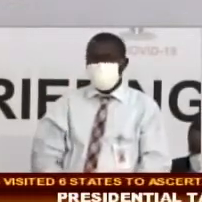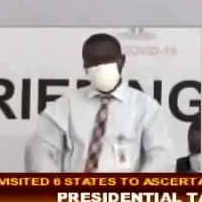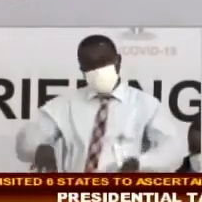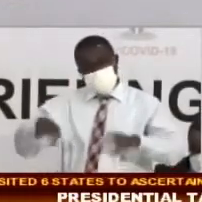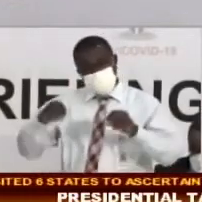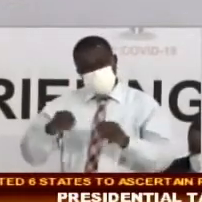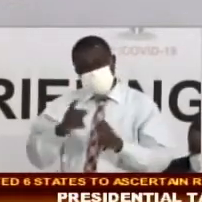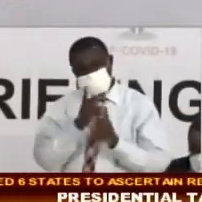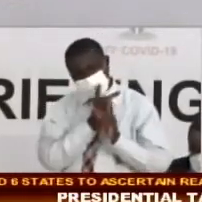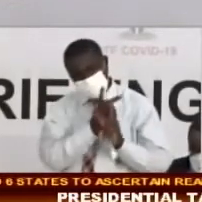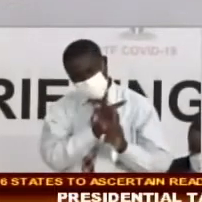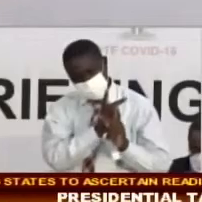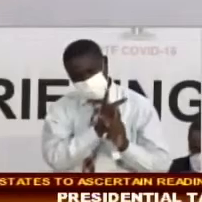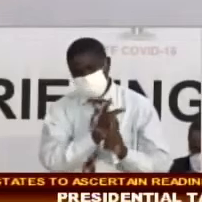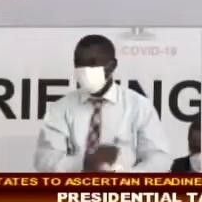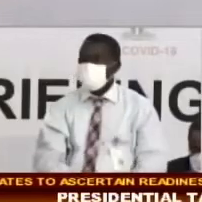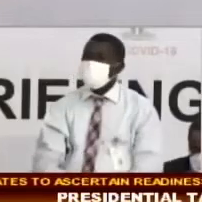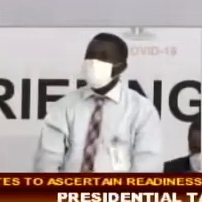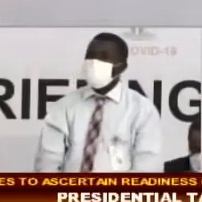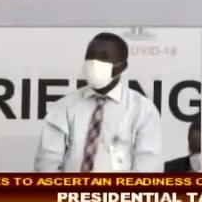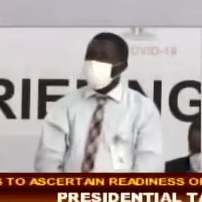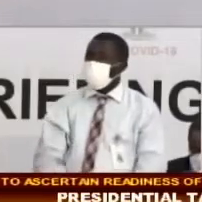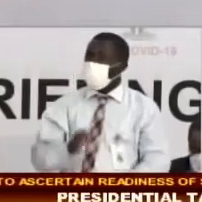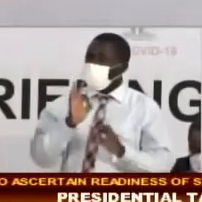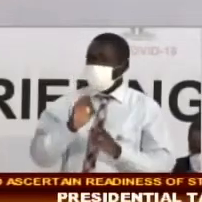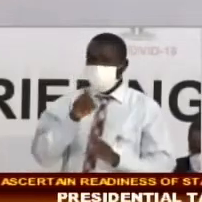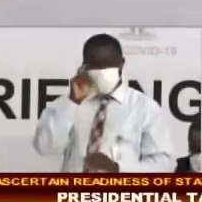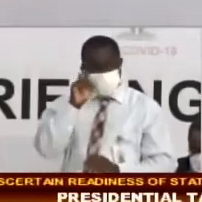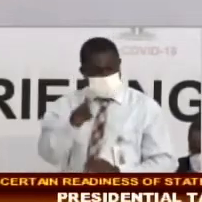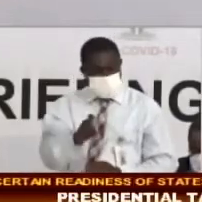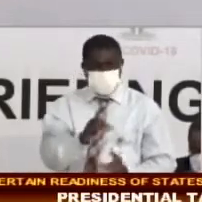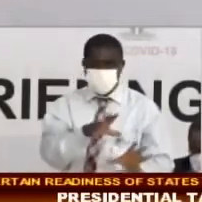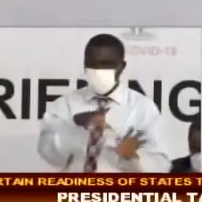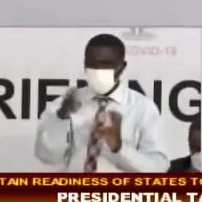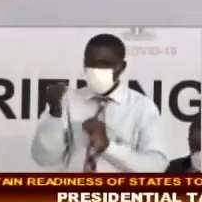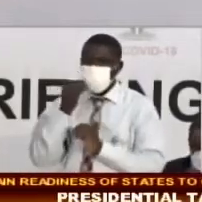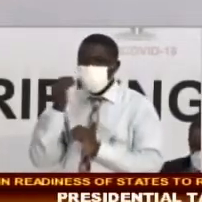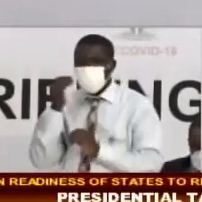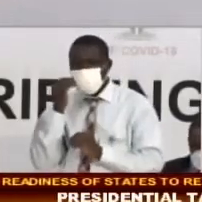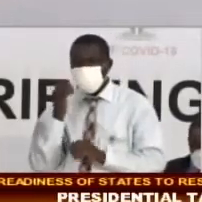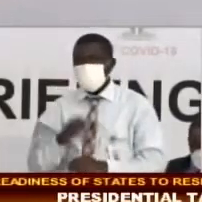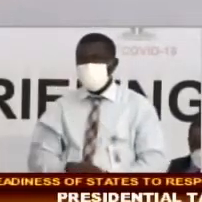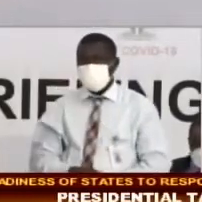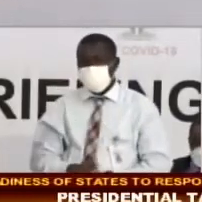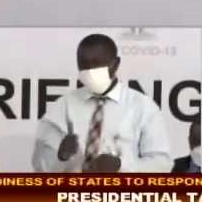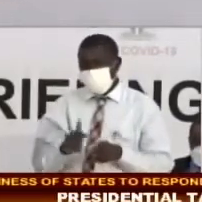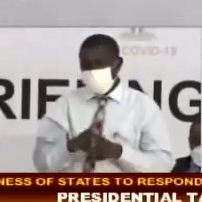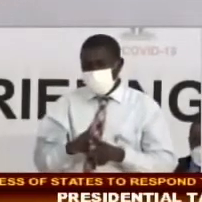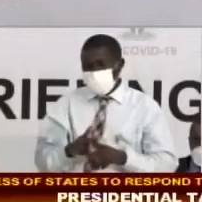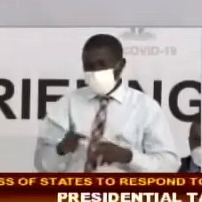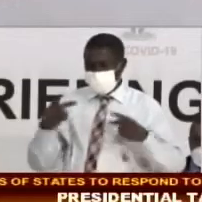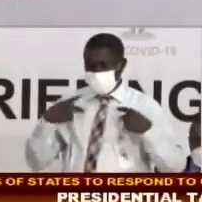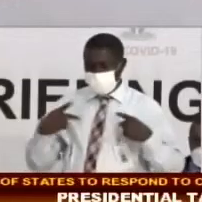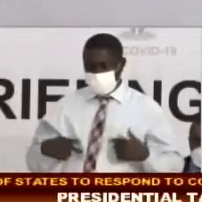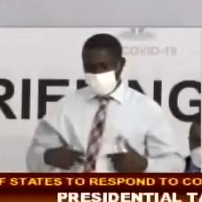precautions. If you must leave the house, practice physical distancing,